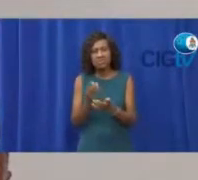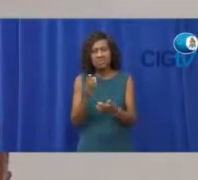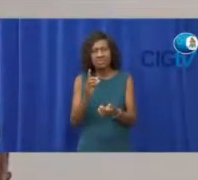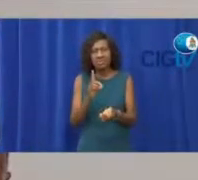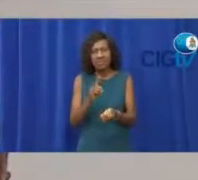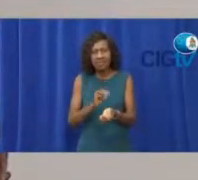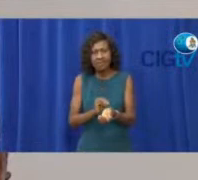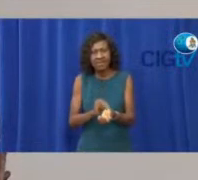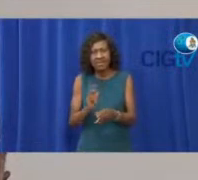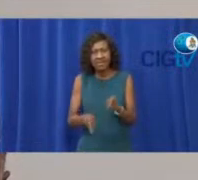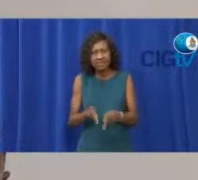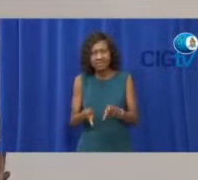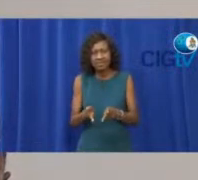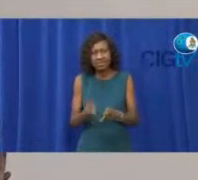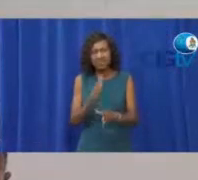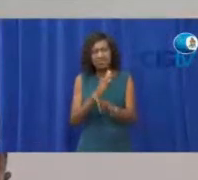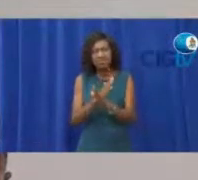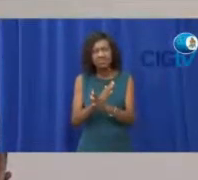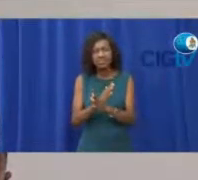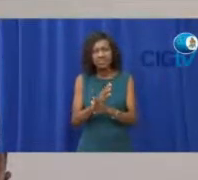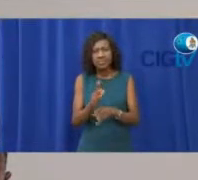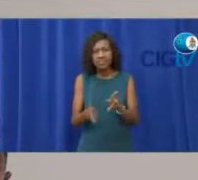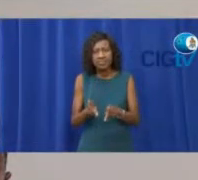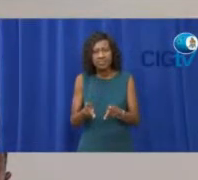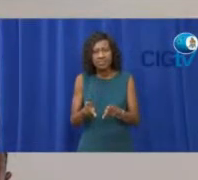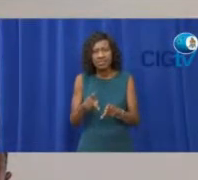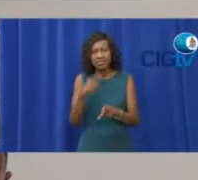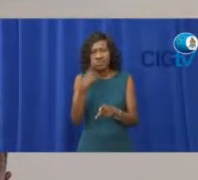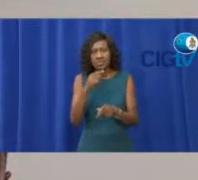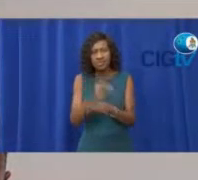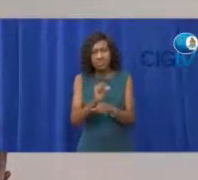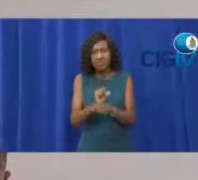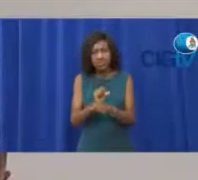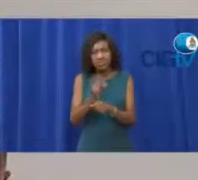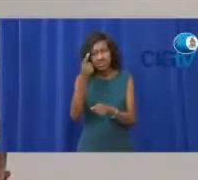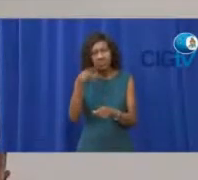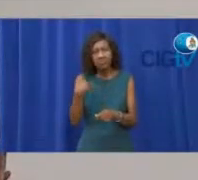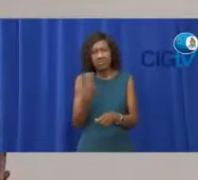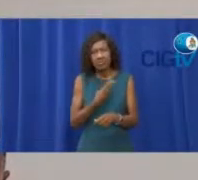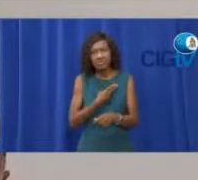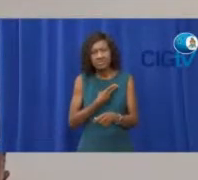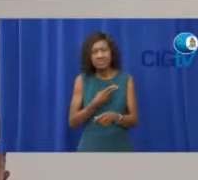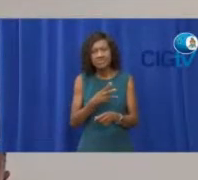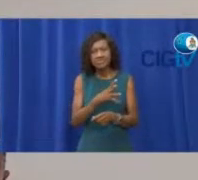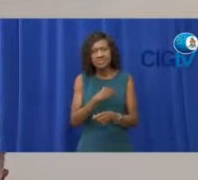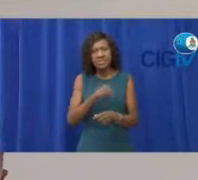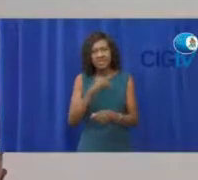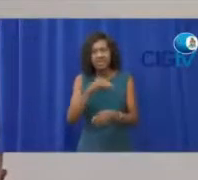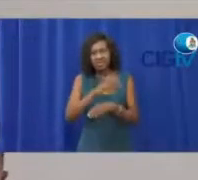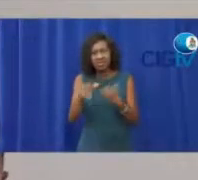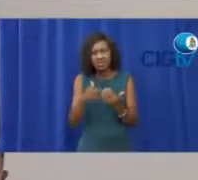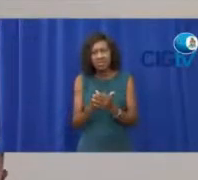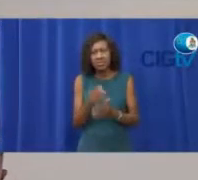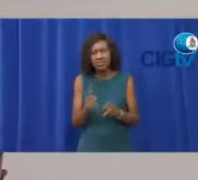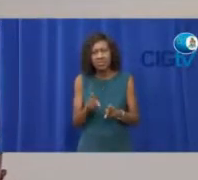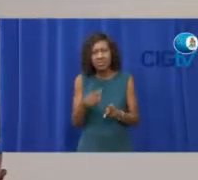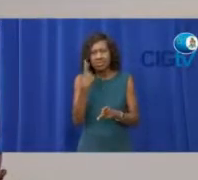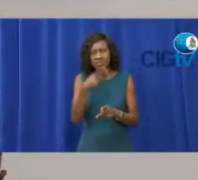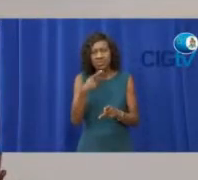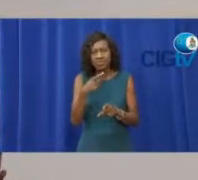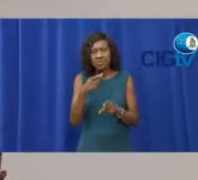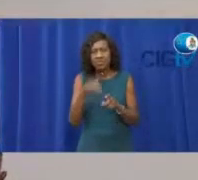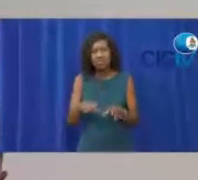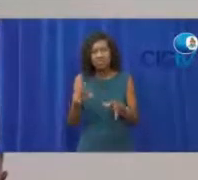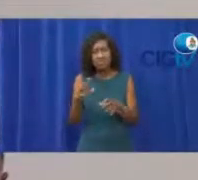and file, and protect those who are on the front lines and all who are most vulnerable and at highest risk from